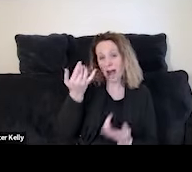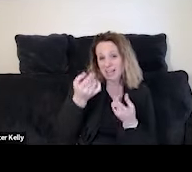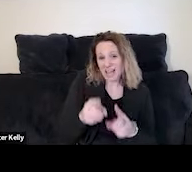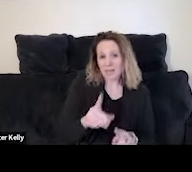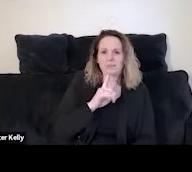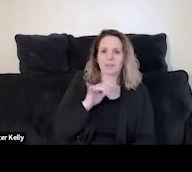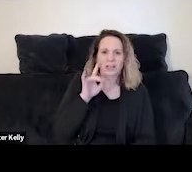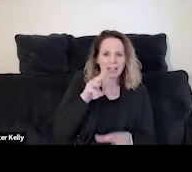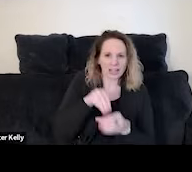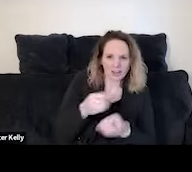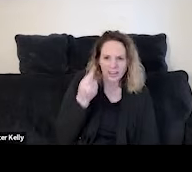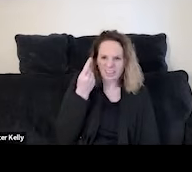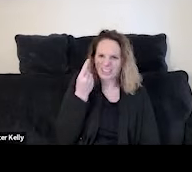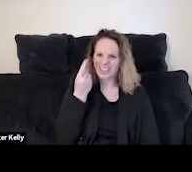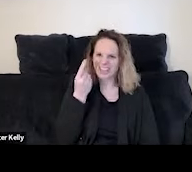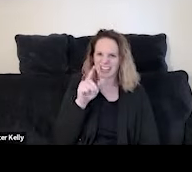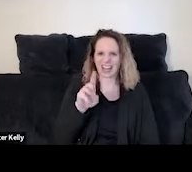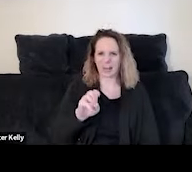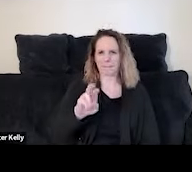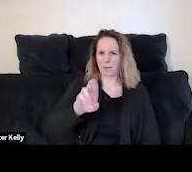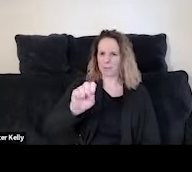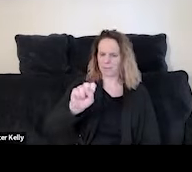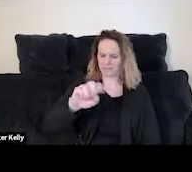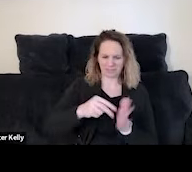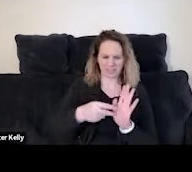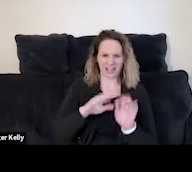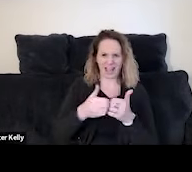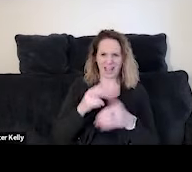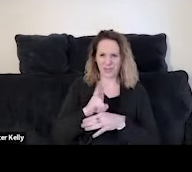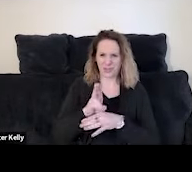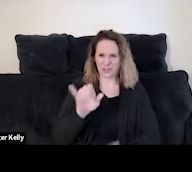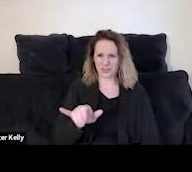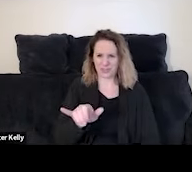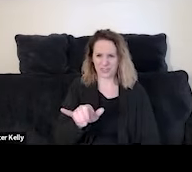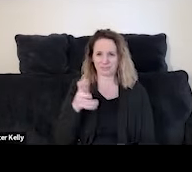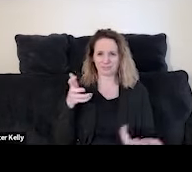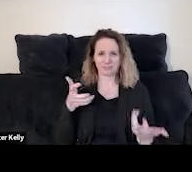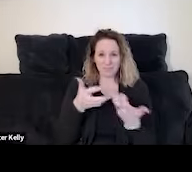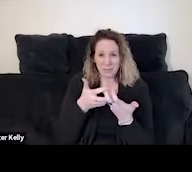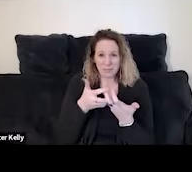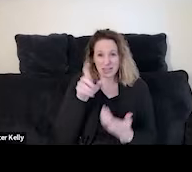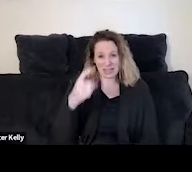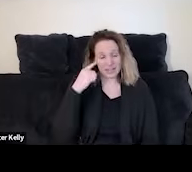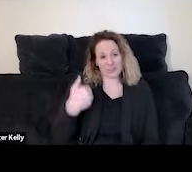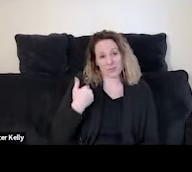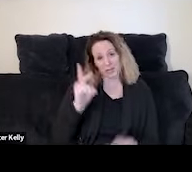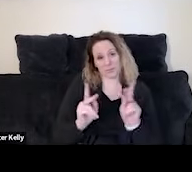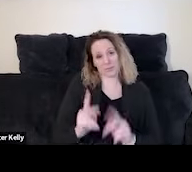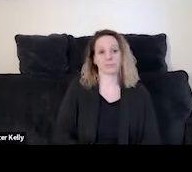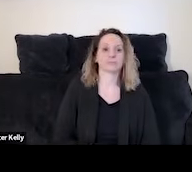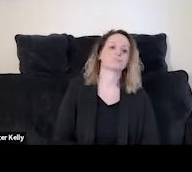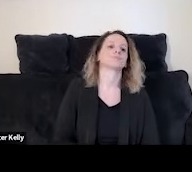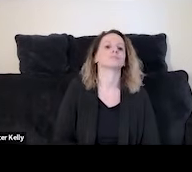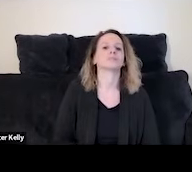really includes this understanding of what mobile is, where it fits, and how we use it in order to meet the needs of young people and their families.